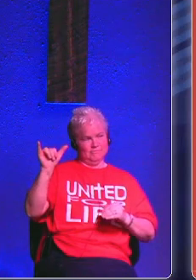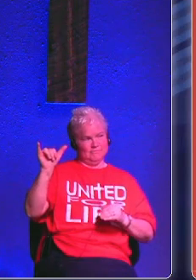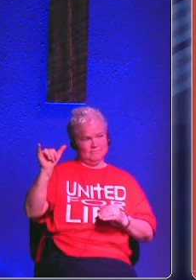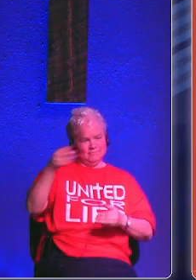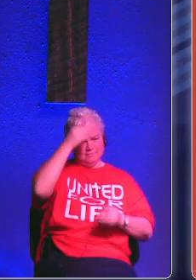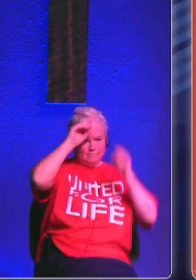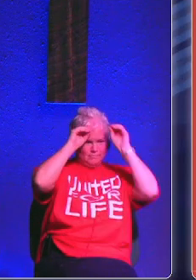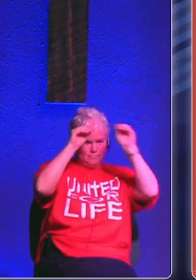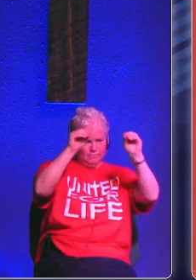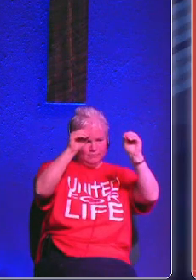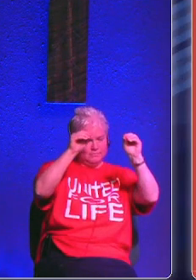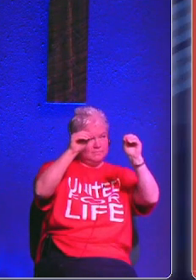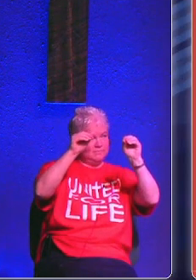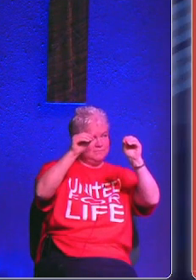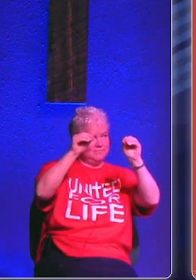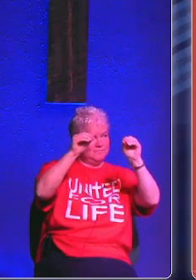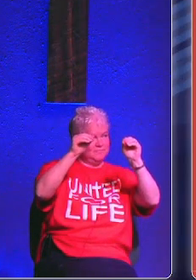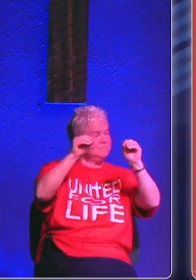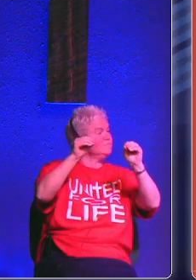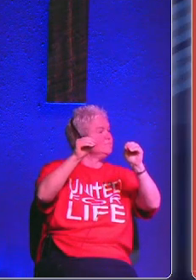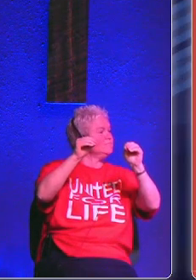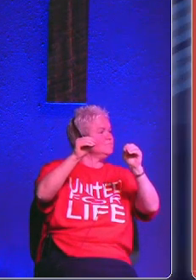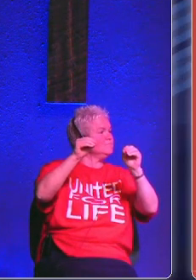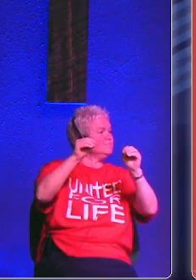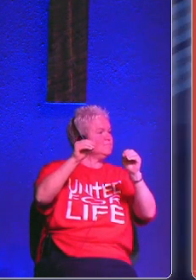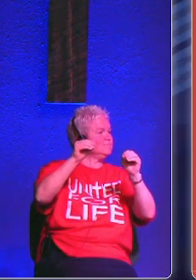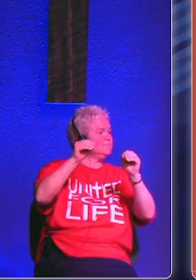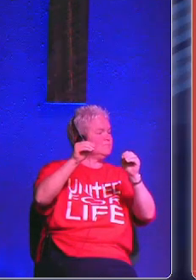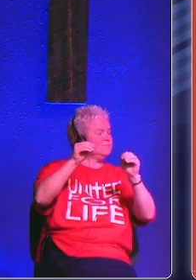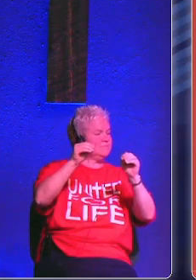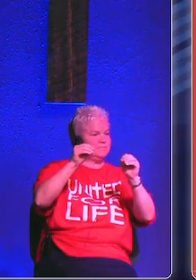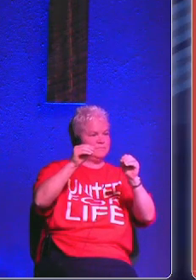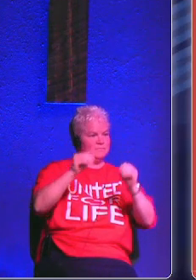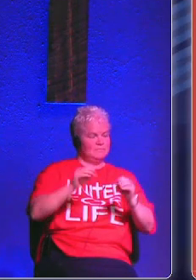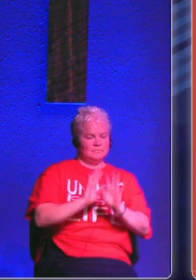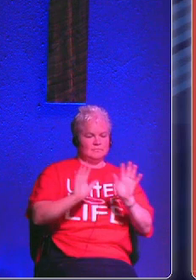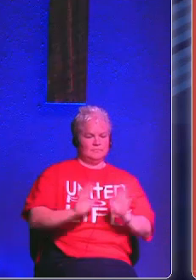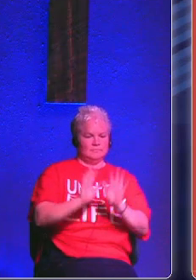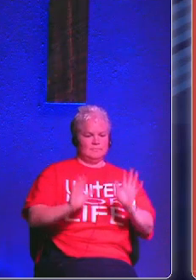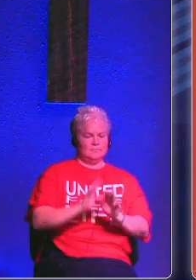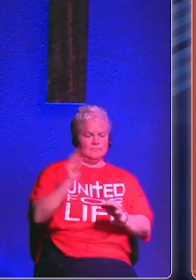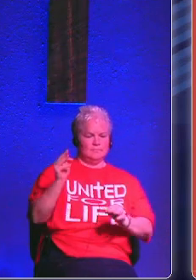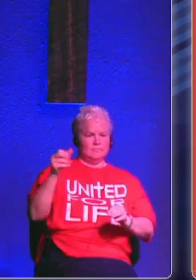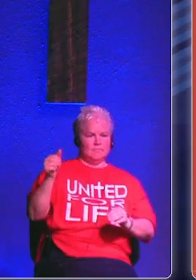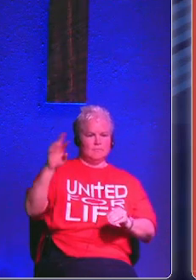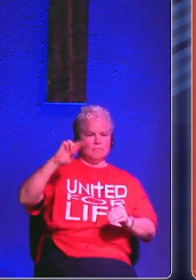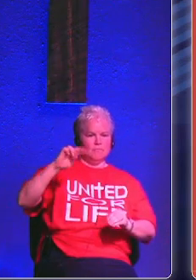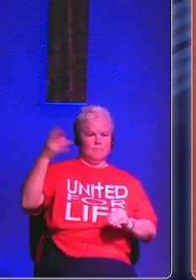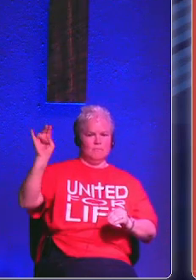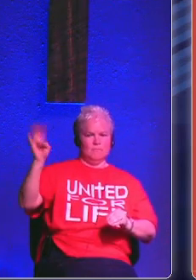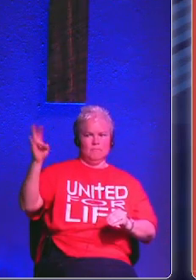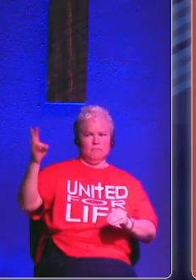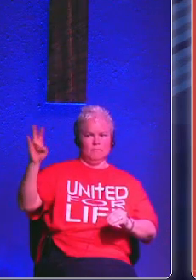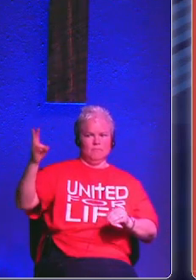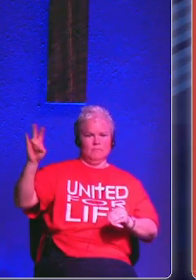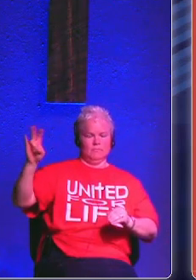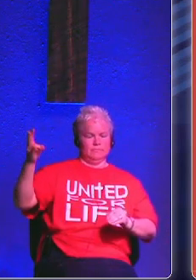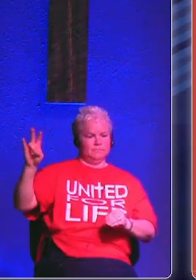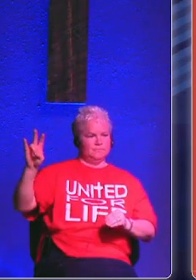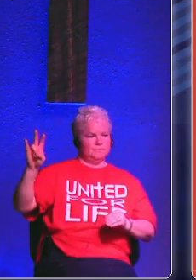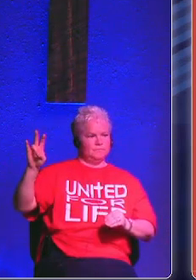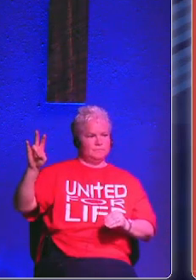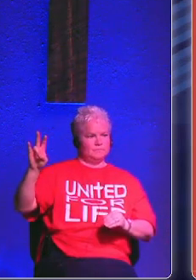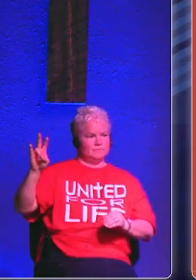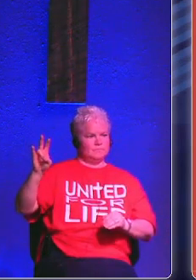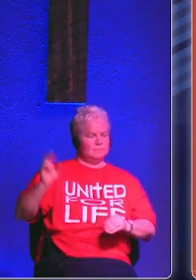teaching that. And also on Sunday, March 17th, St. Patrick's